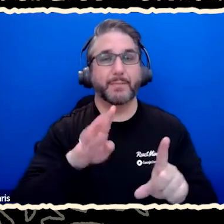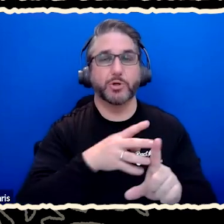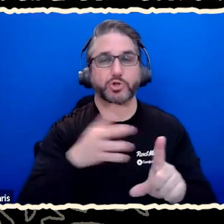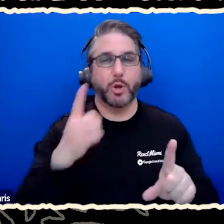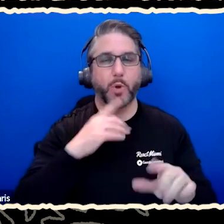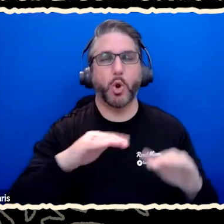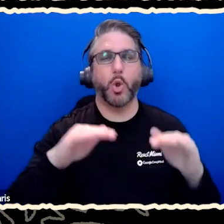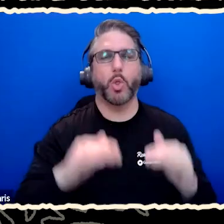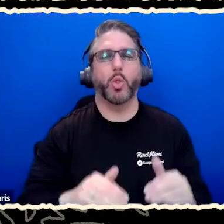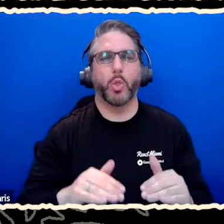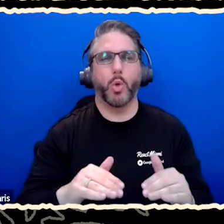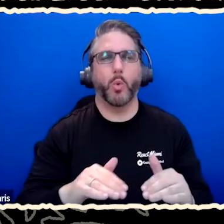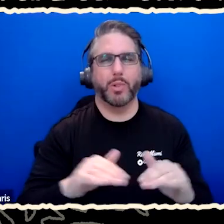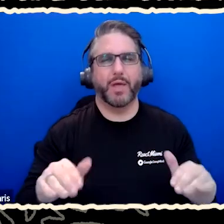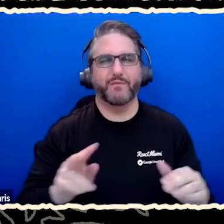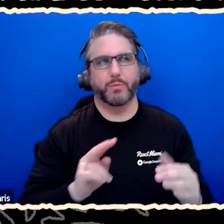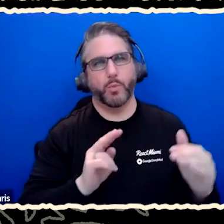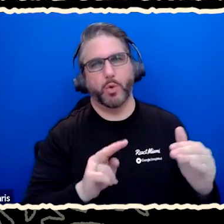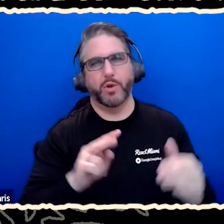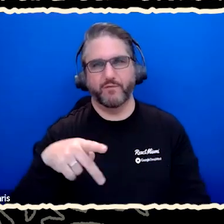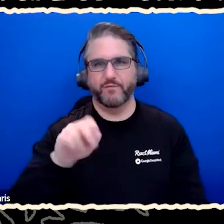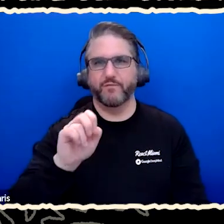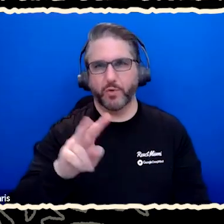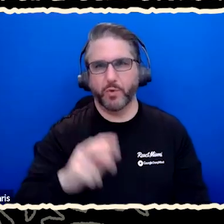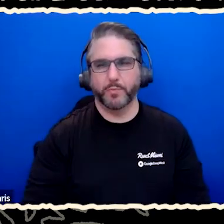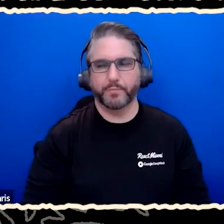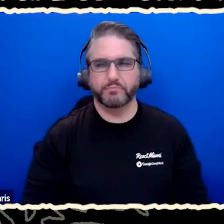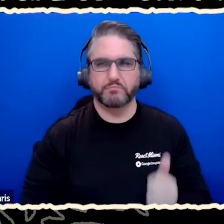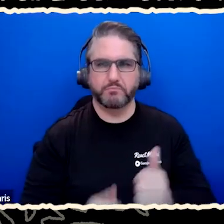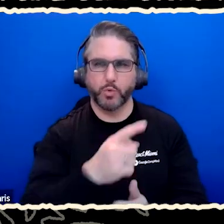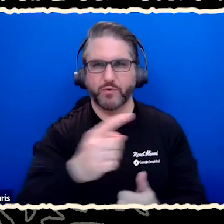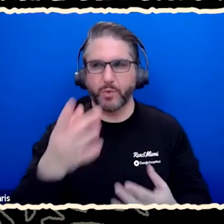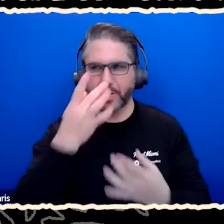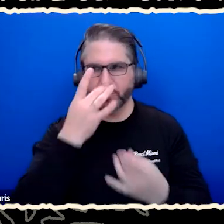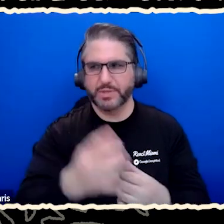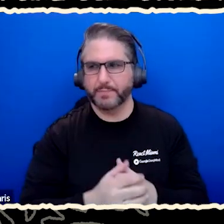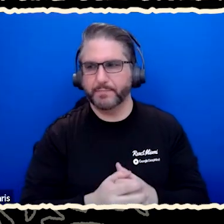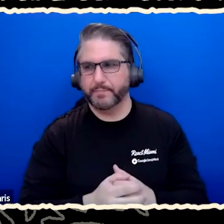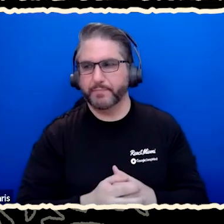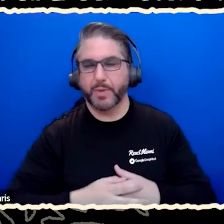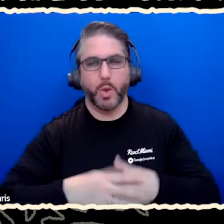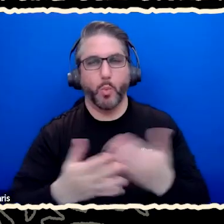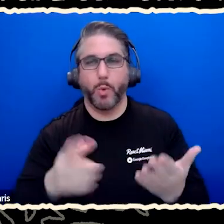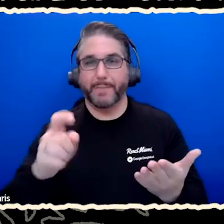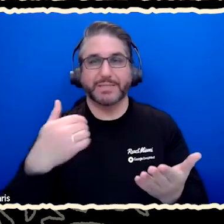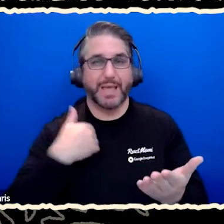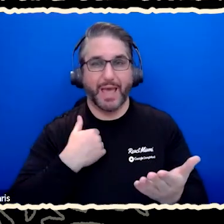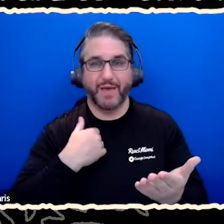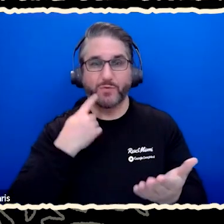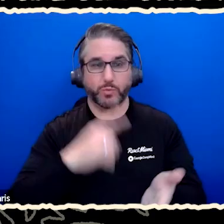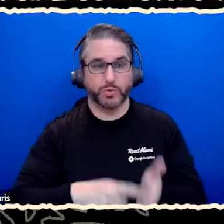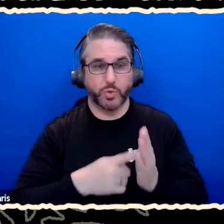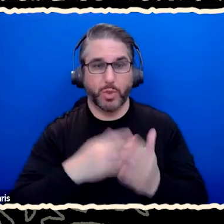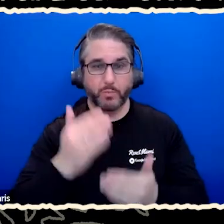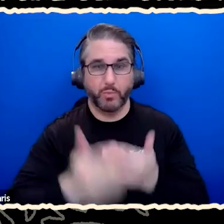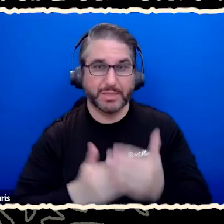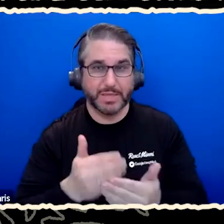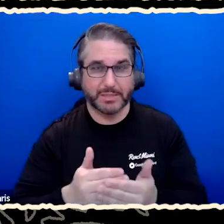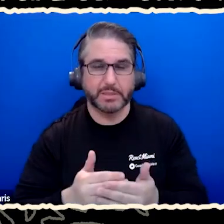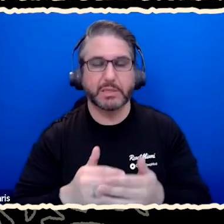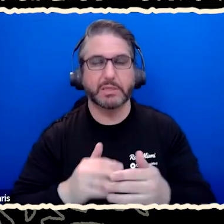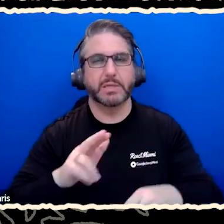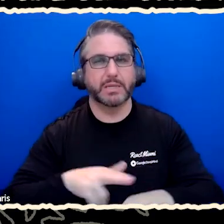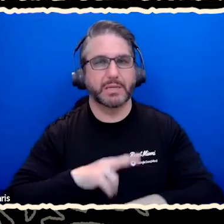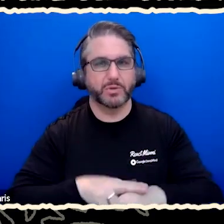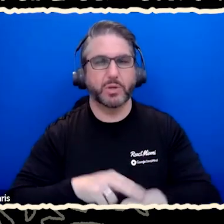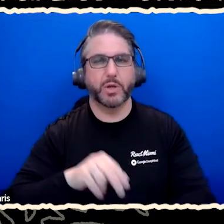view, which is probably what a lot of us would be very interested in. So what must be present to start this process is naturally the